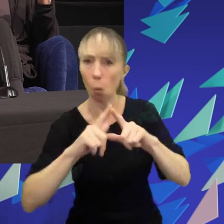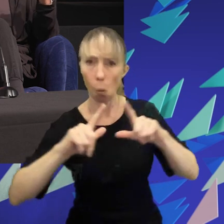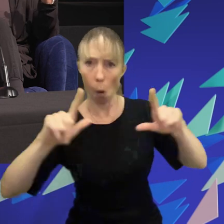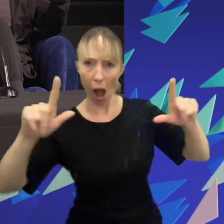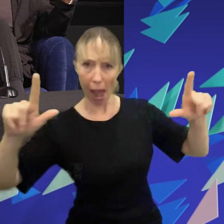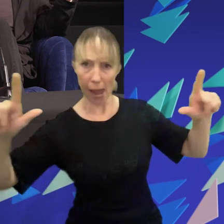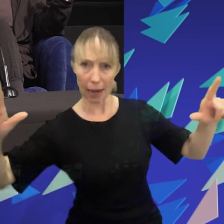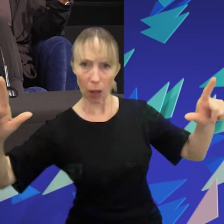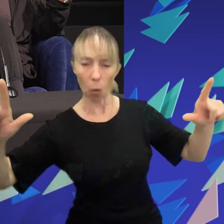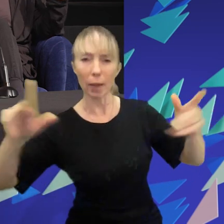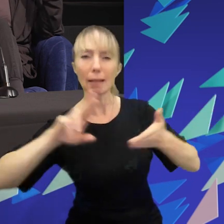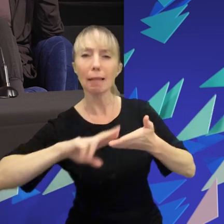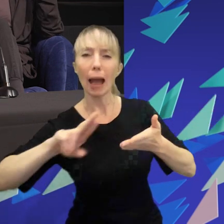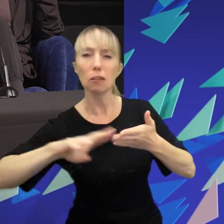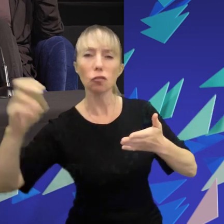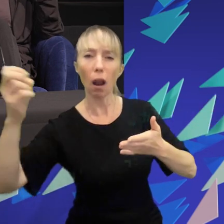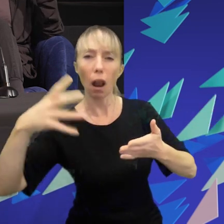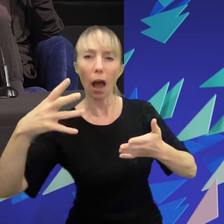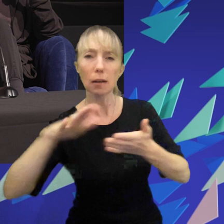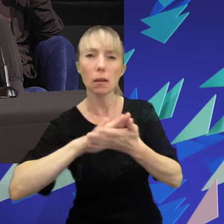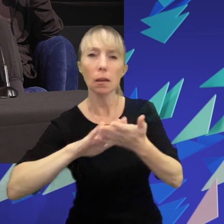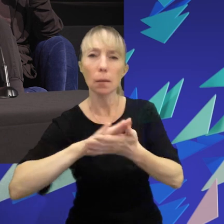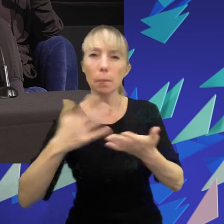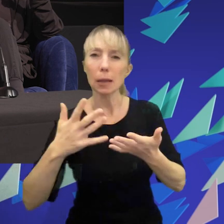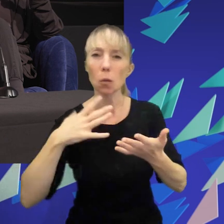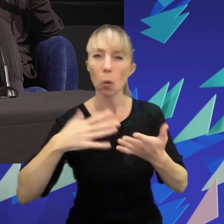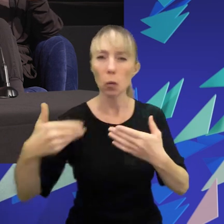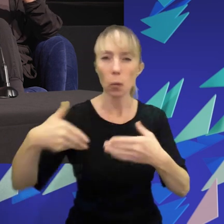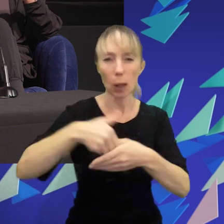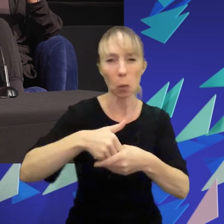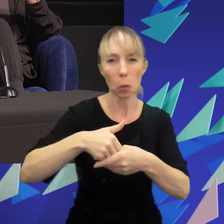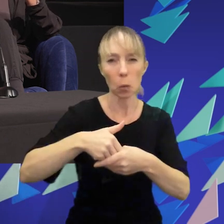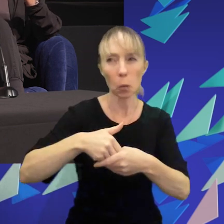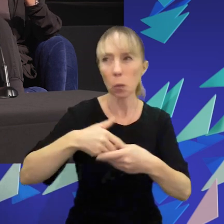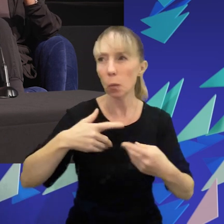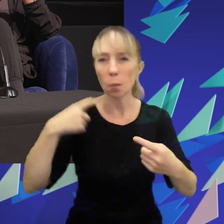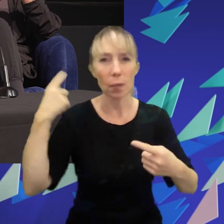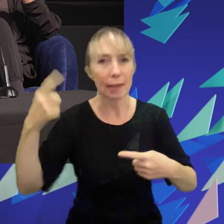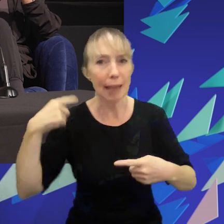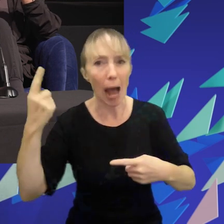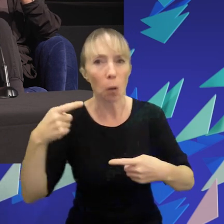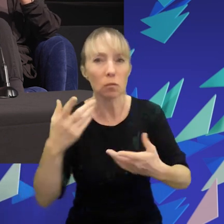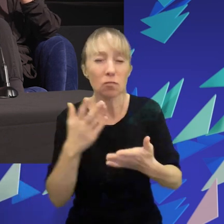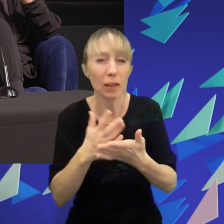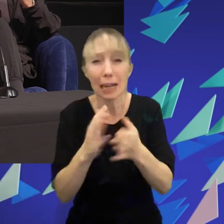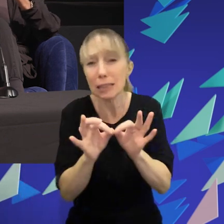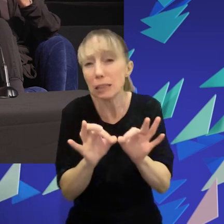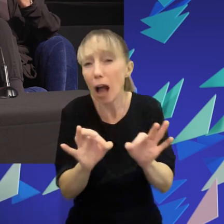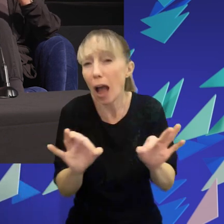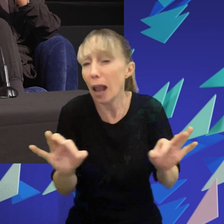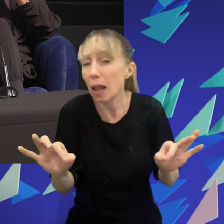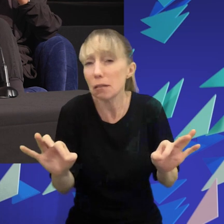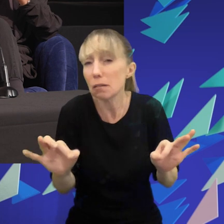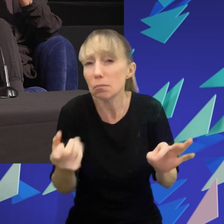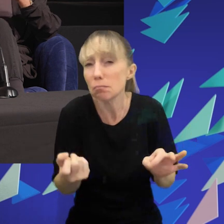we want to include the context of how those places sound, which is the sound of silence in a way, with very little